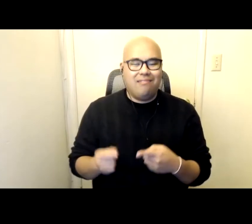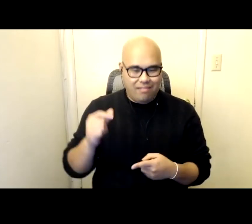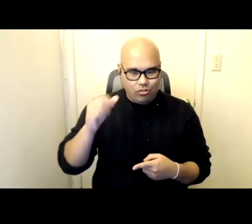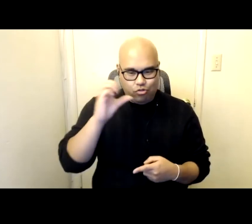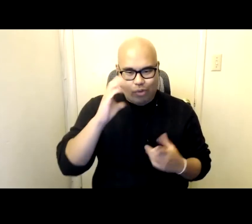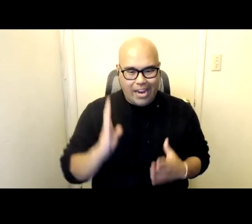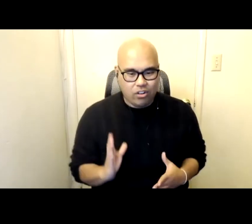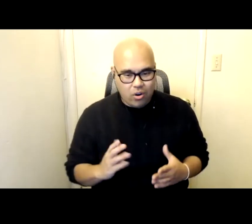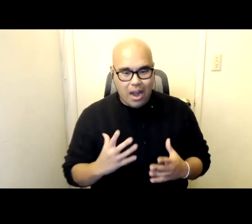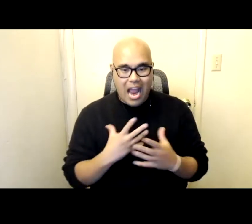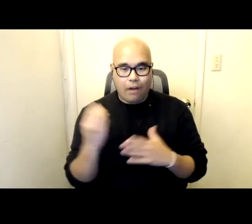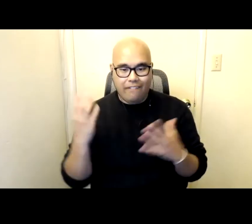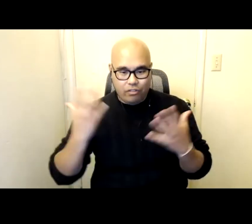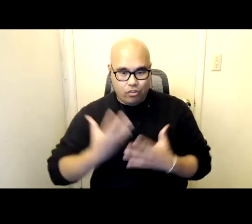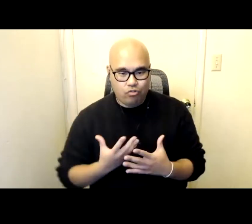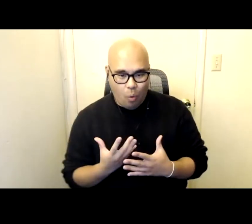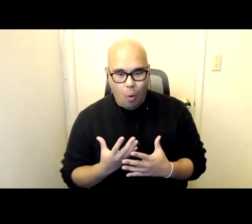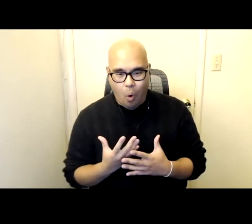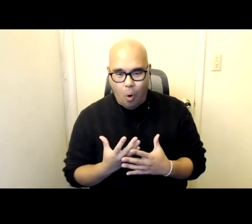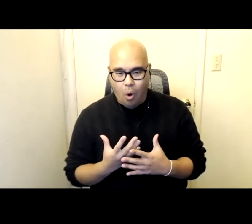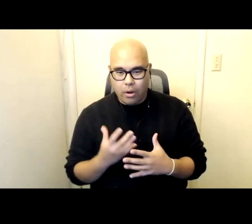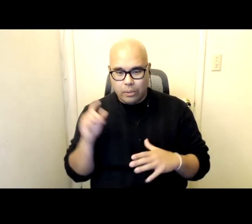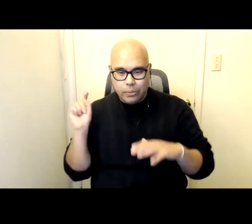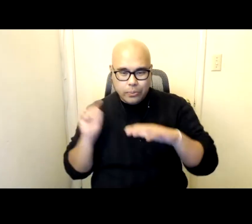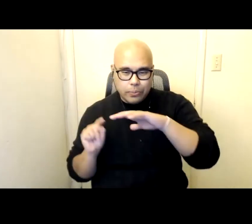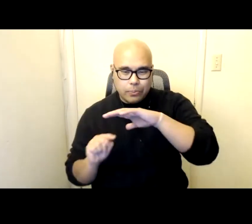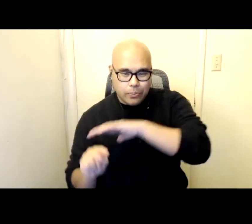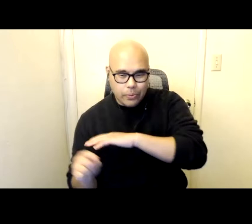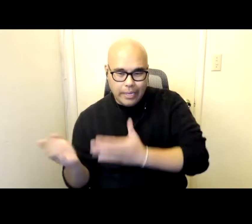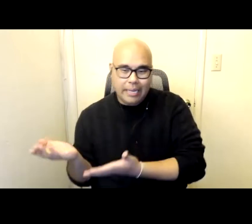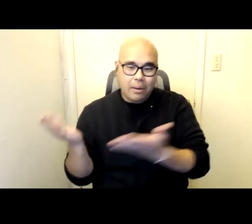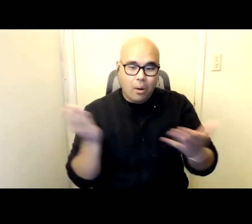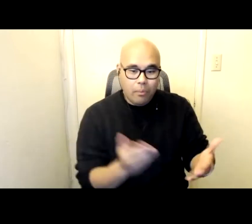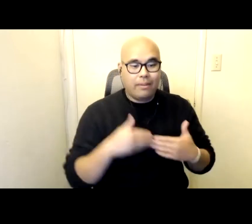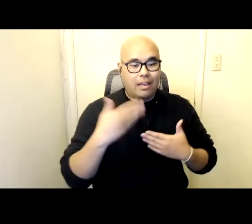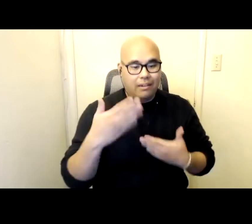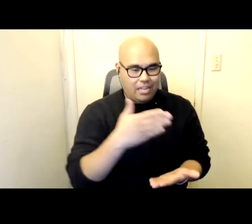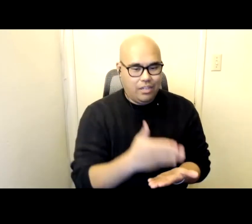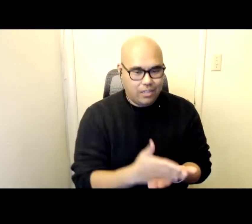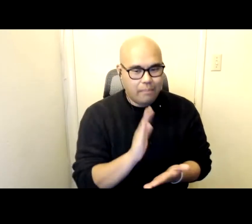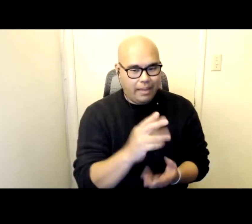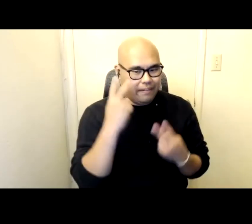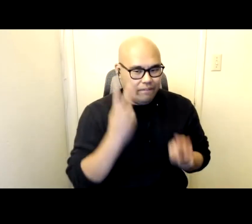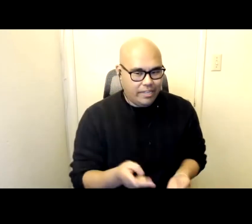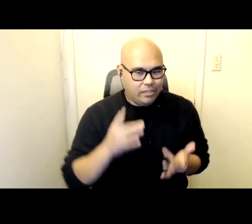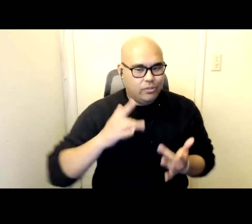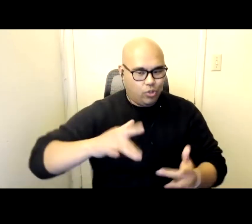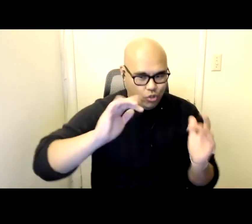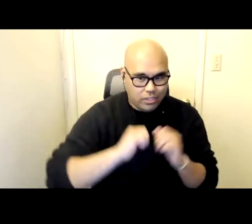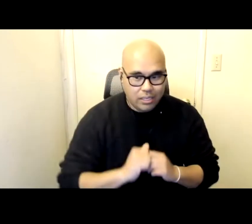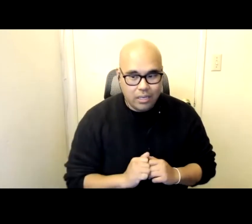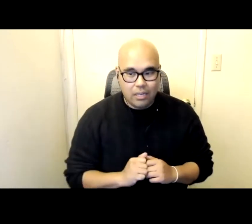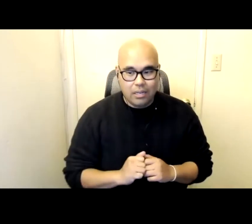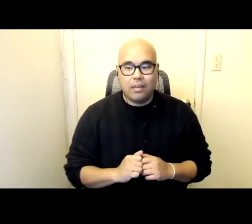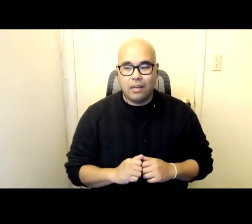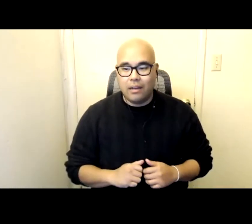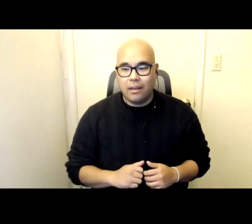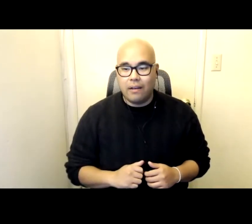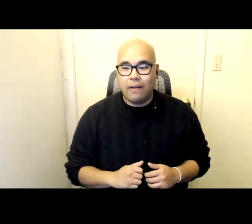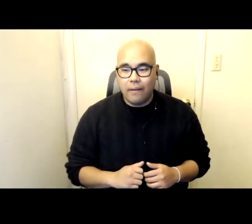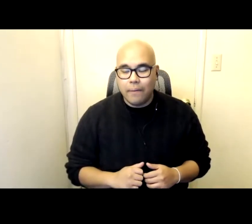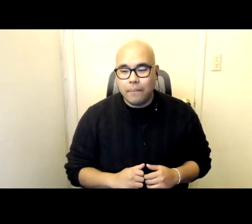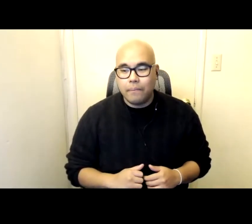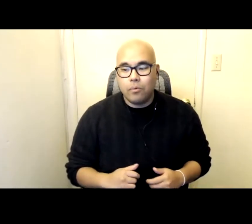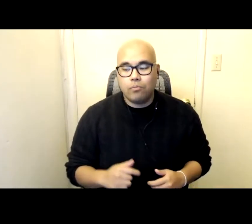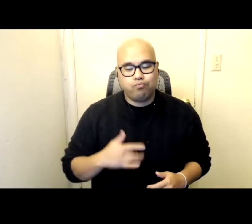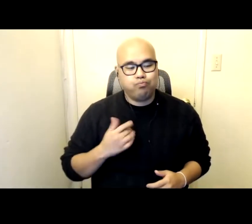dark abyss of bending tunnels to the next step of his journey. He's singularly moved by the